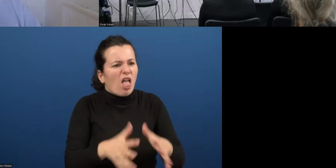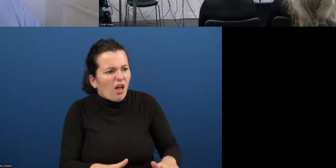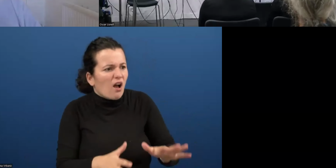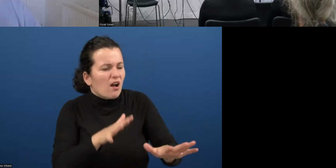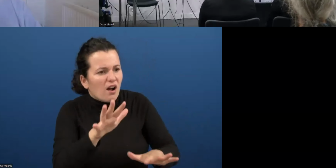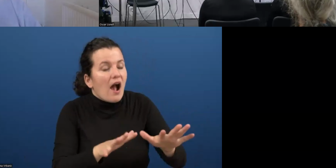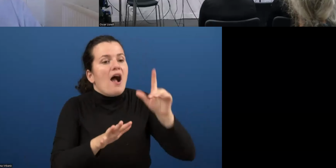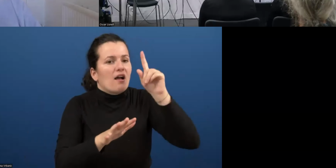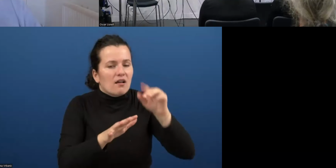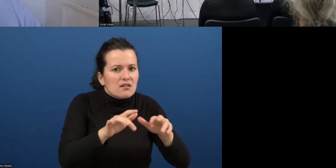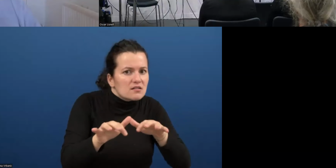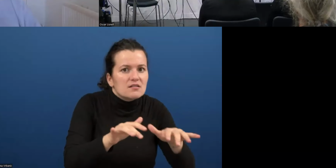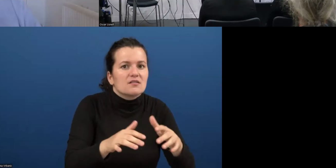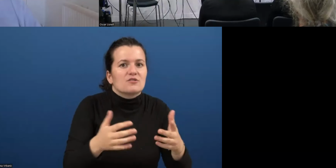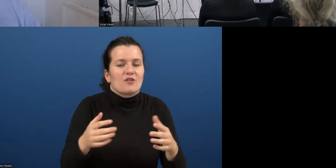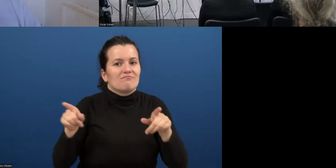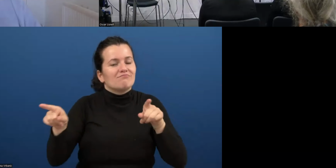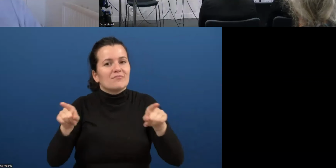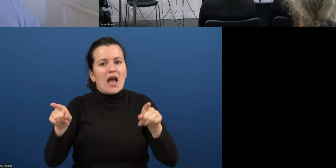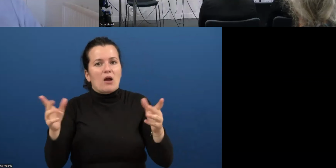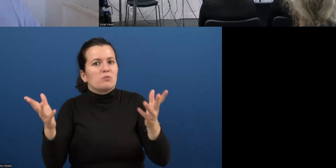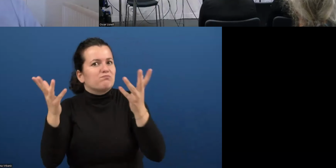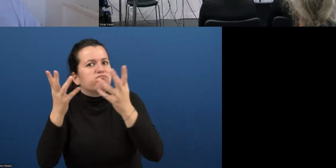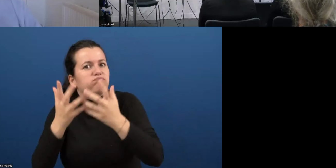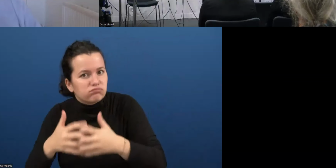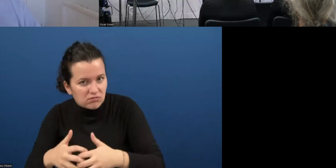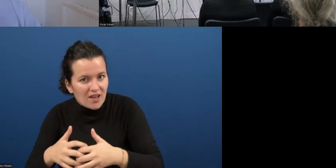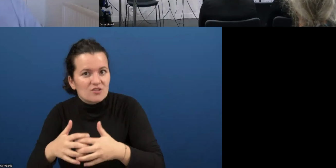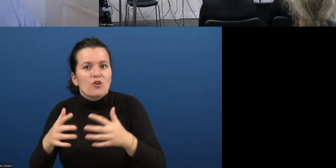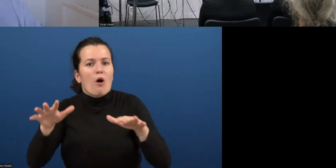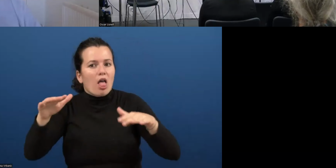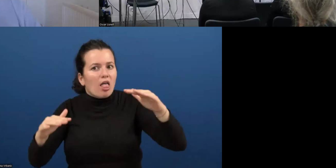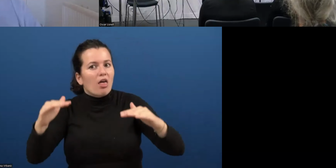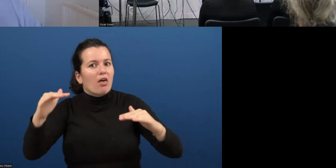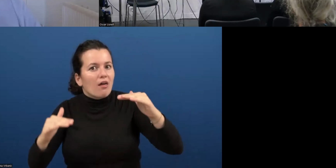the first thing on the iPad, very much like a swaling organ prelude for me,